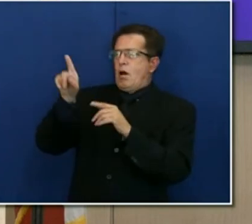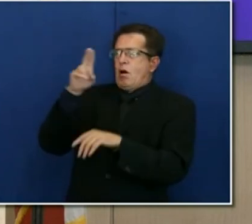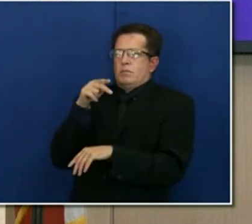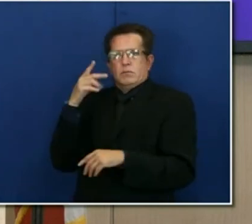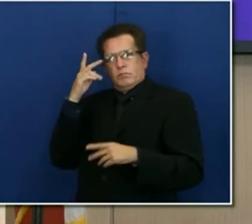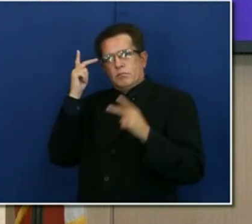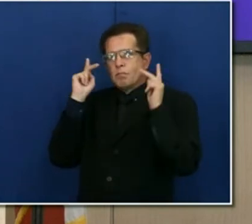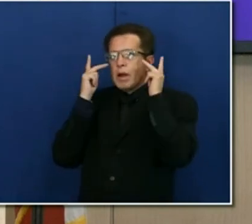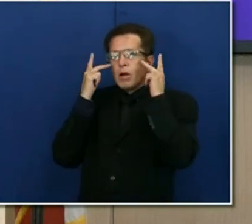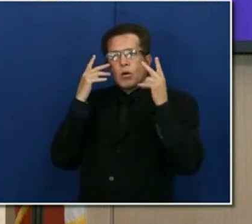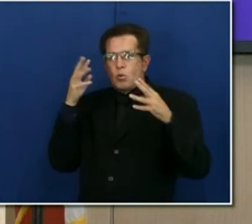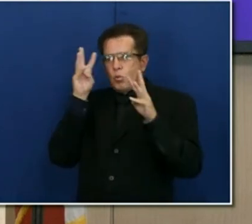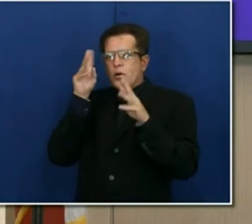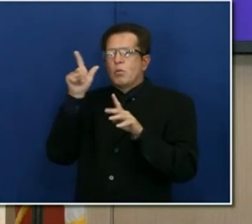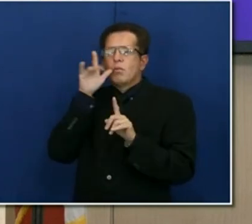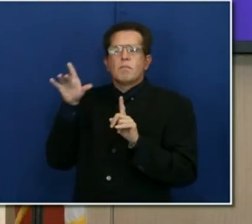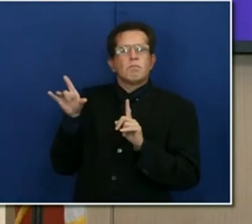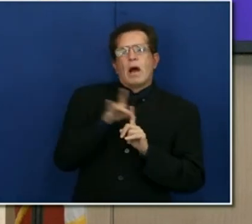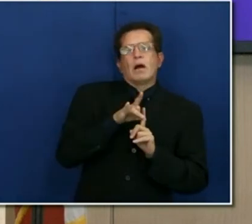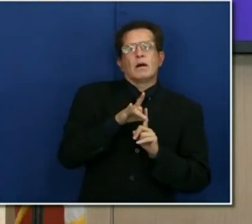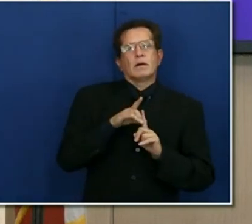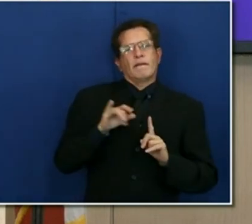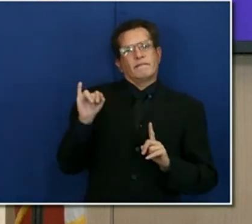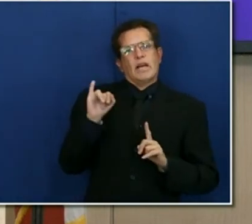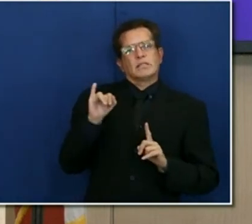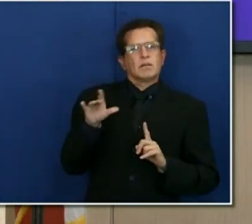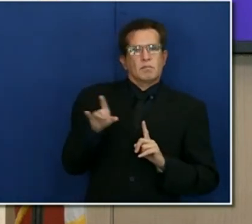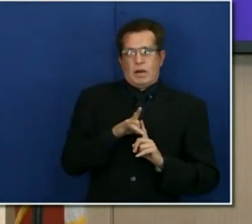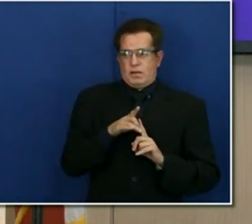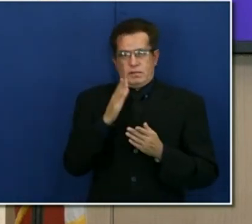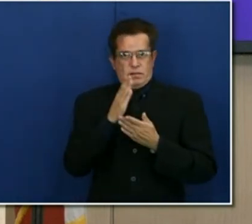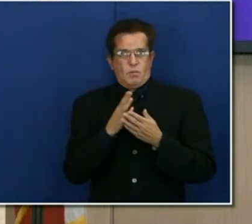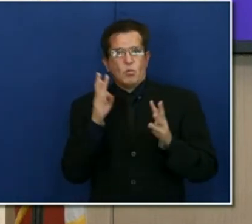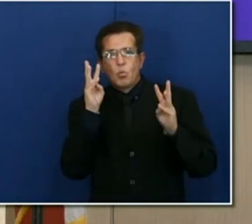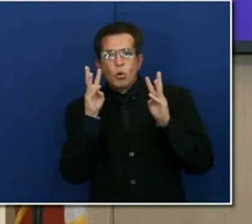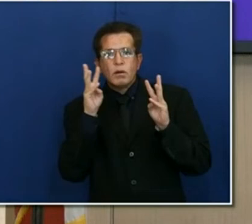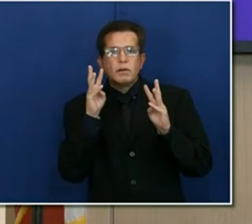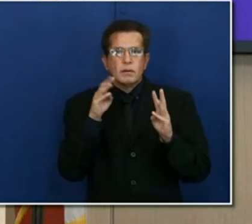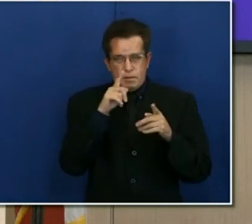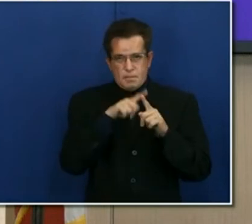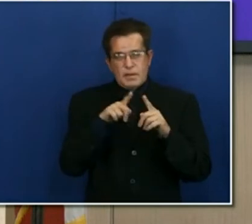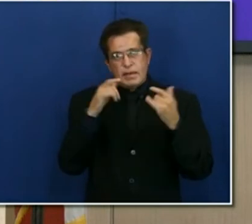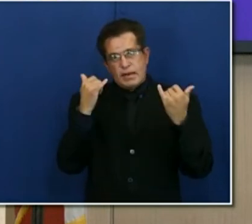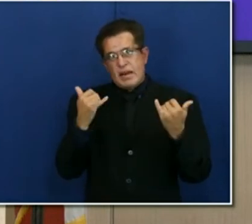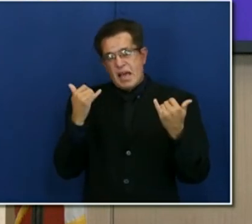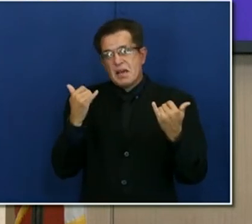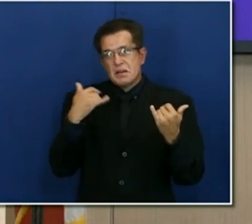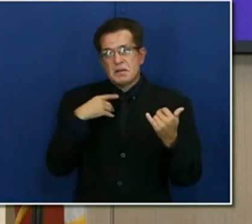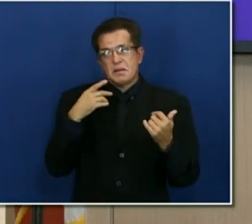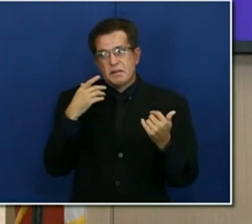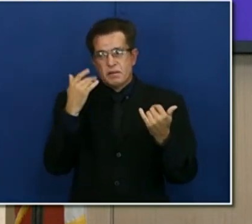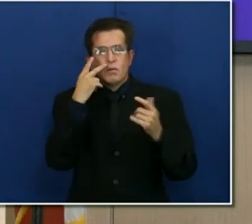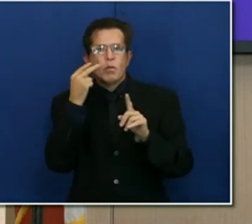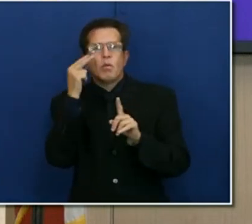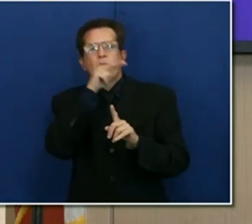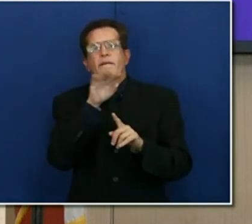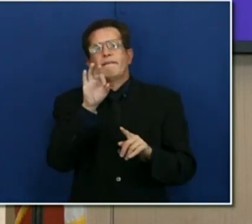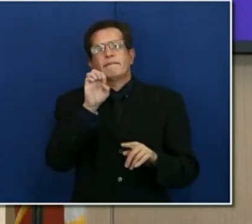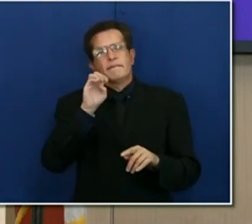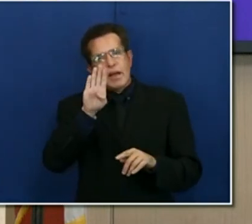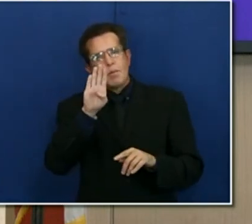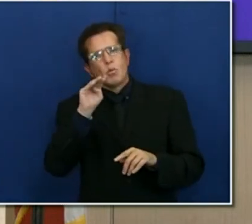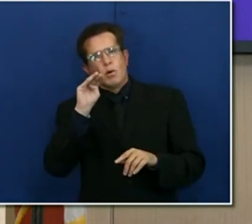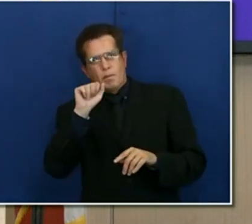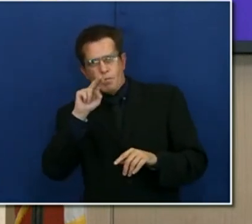about infection control. And I think that as go back to February and